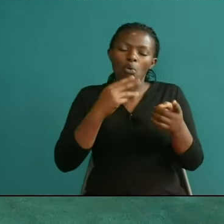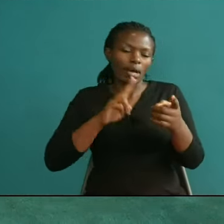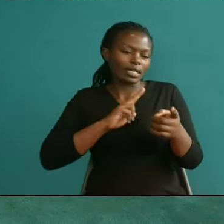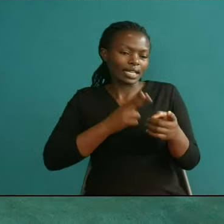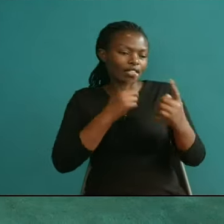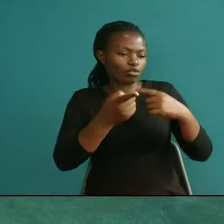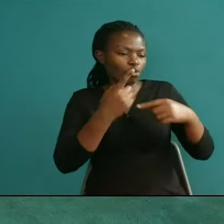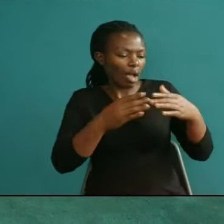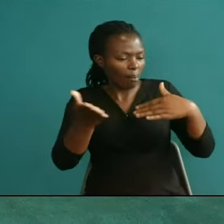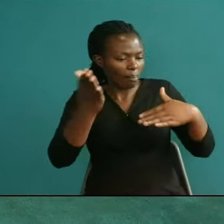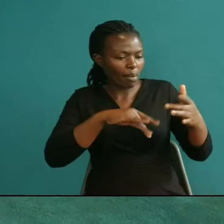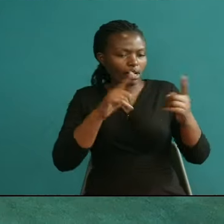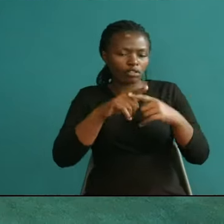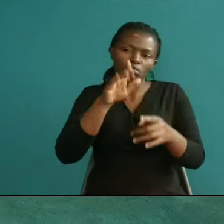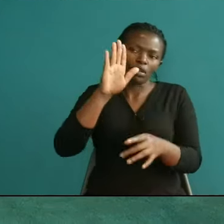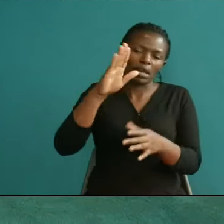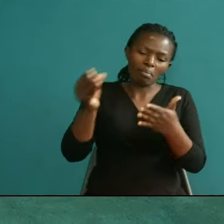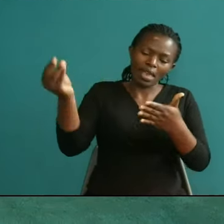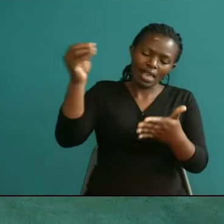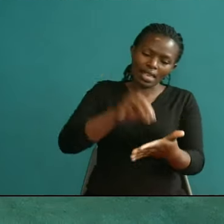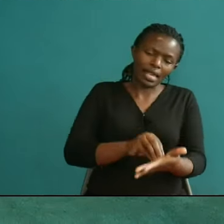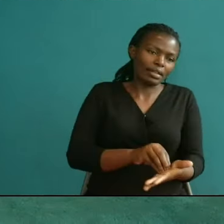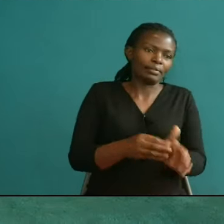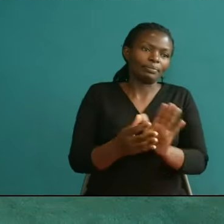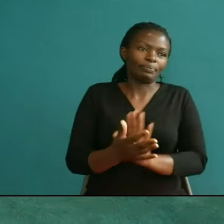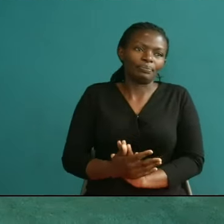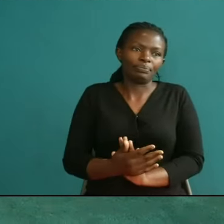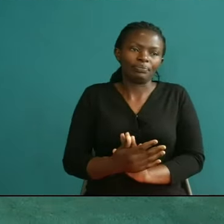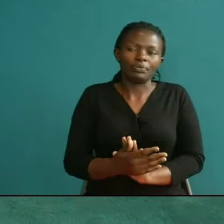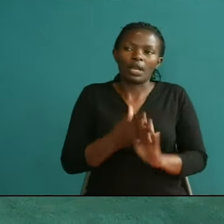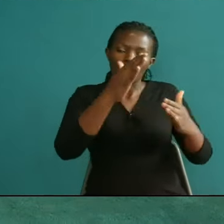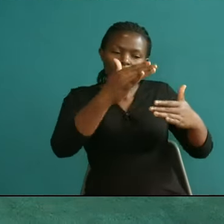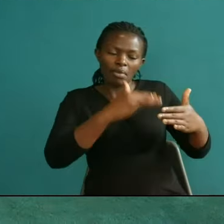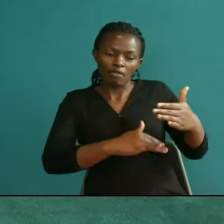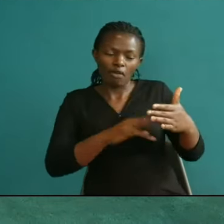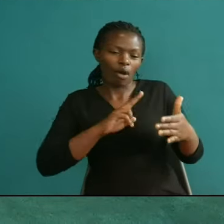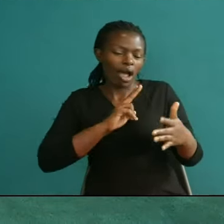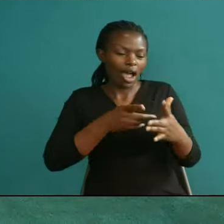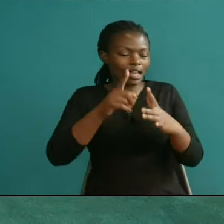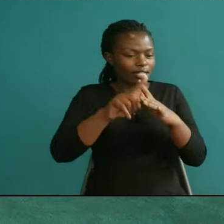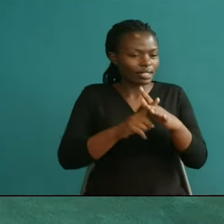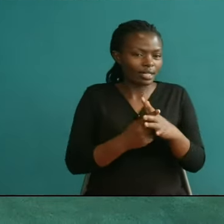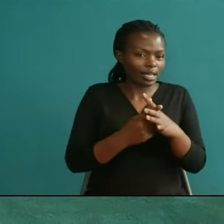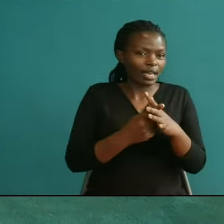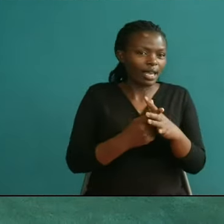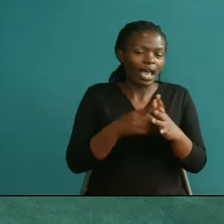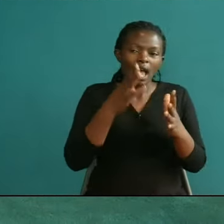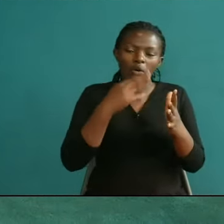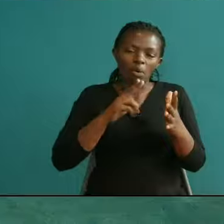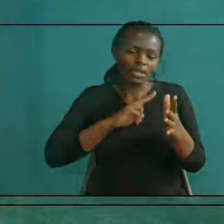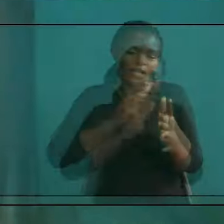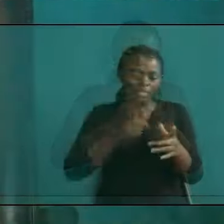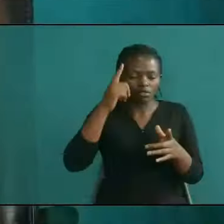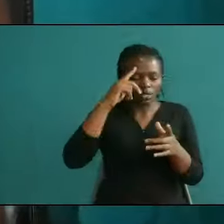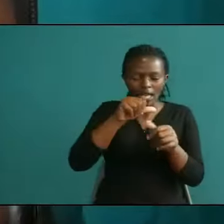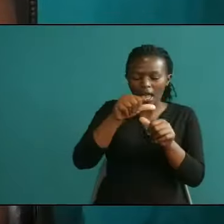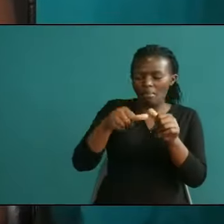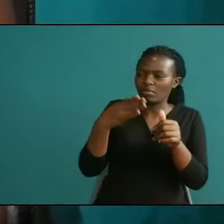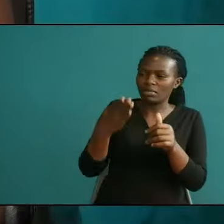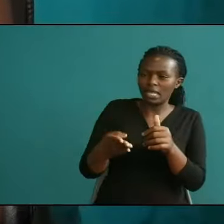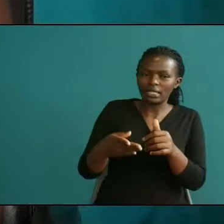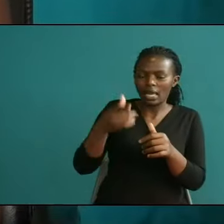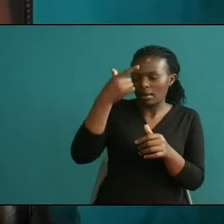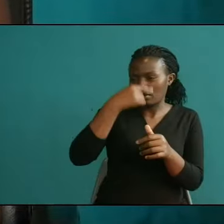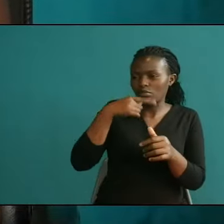him. Just before we begin, I want us to think about this. Just close your eyes and think about